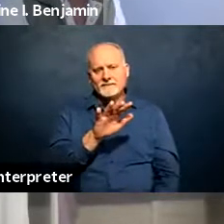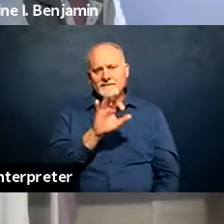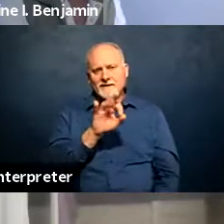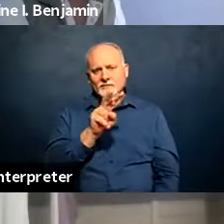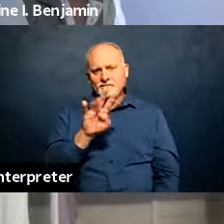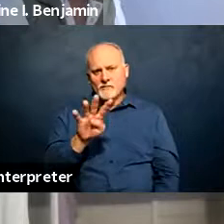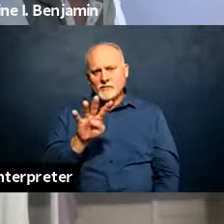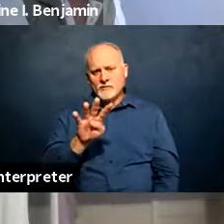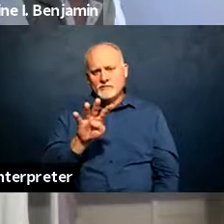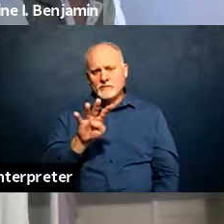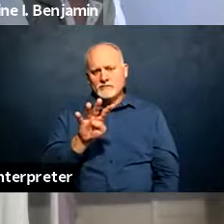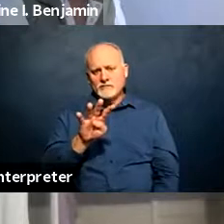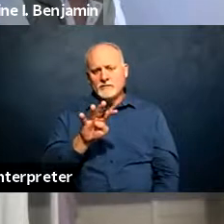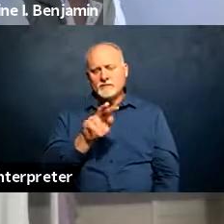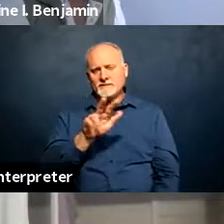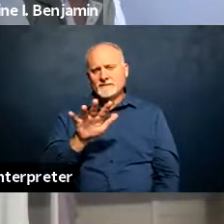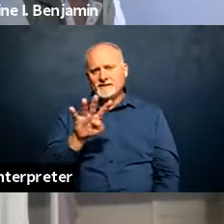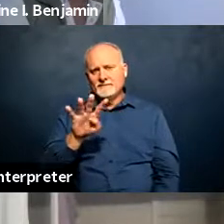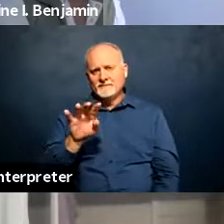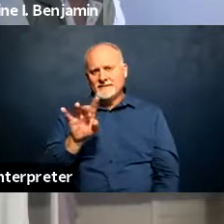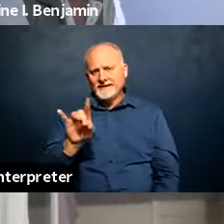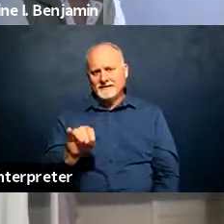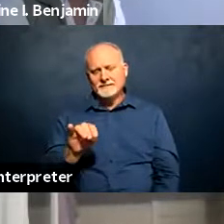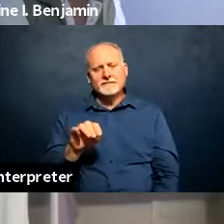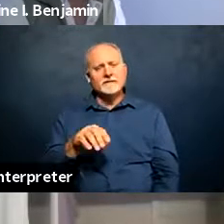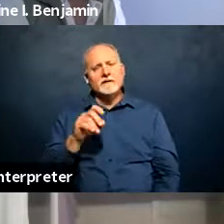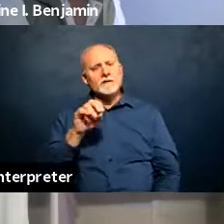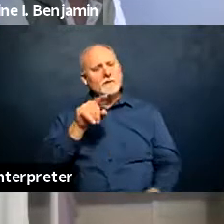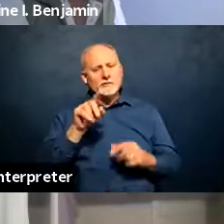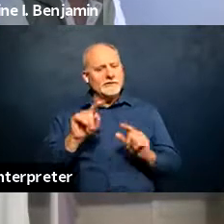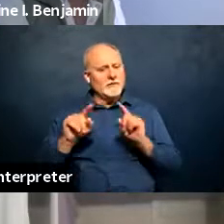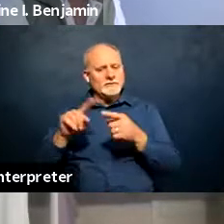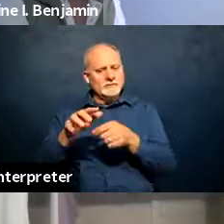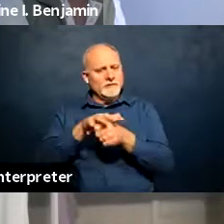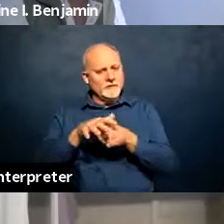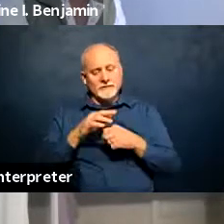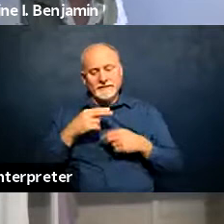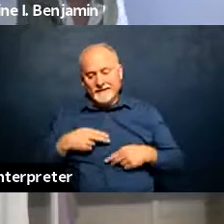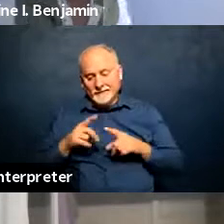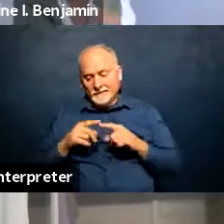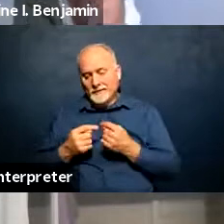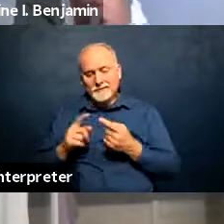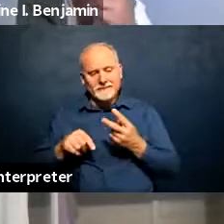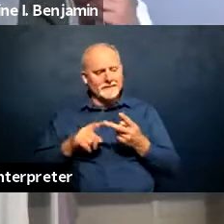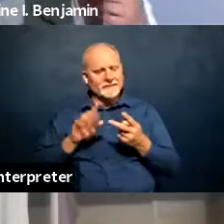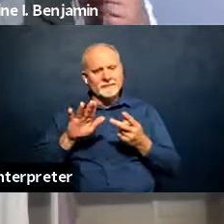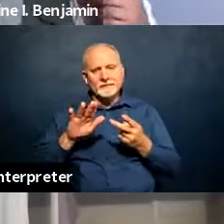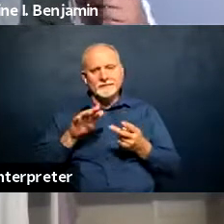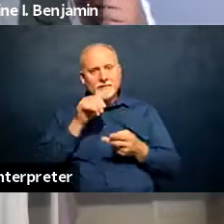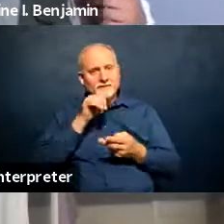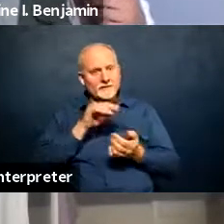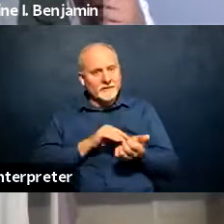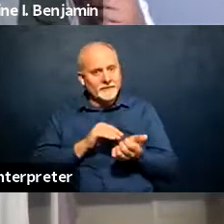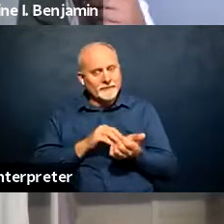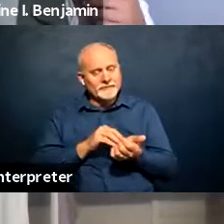205-934-3580 to schedule an appointment. You may also choose to receive these at your local health department or a private physician office. If you receive it